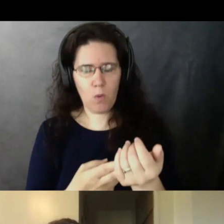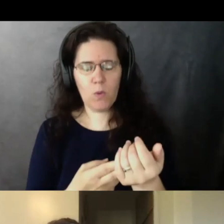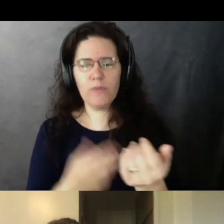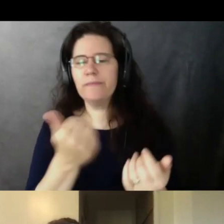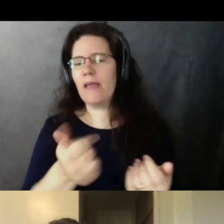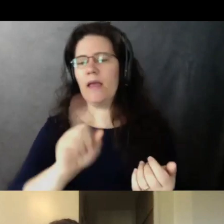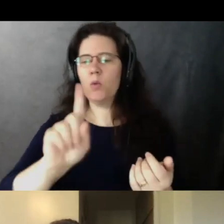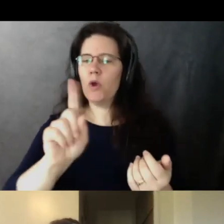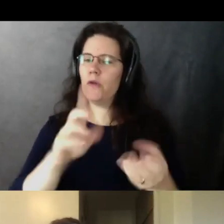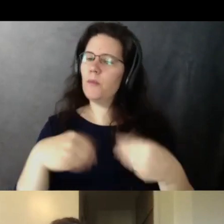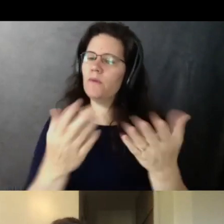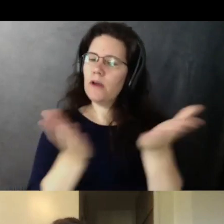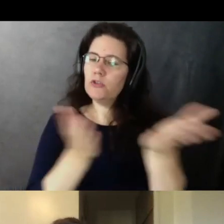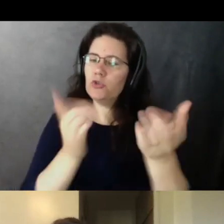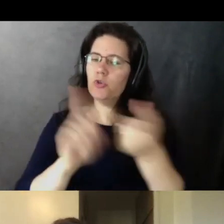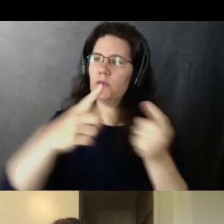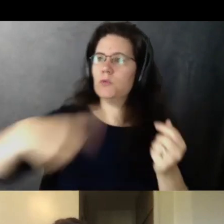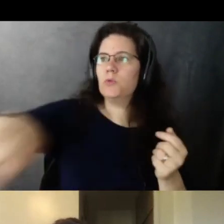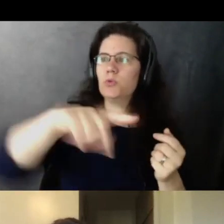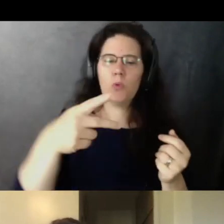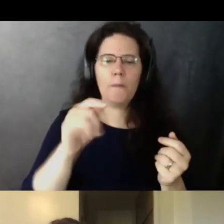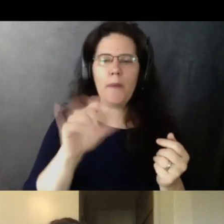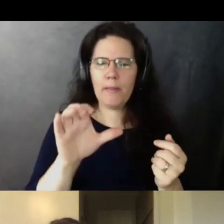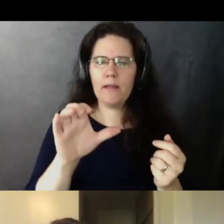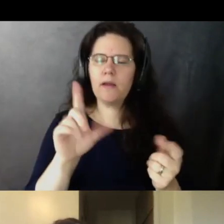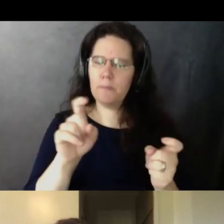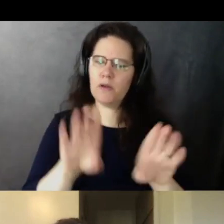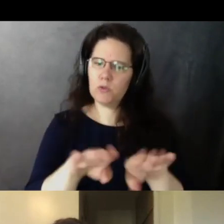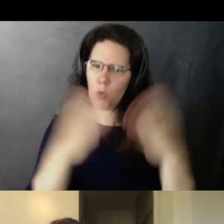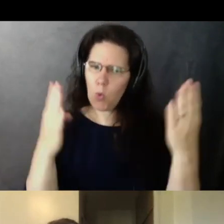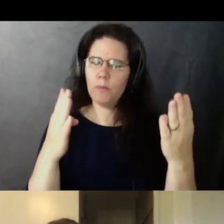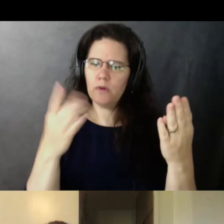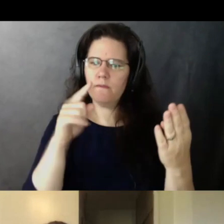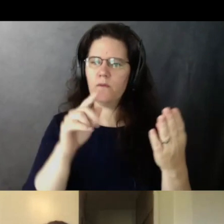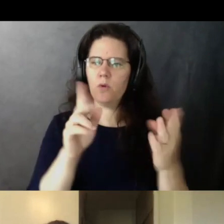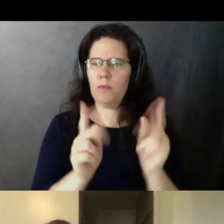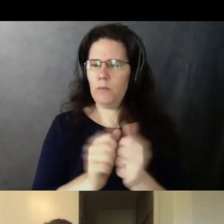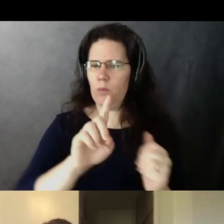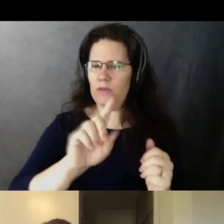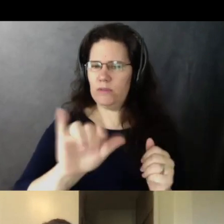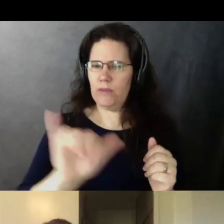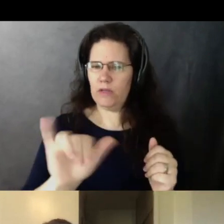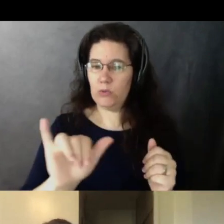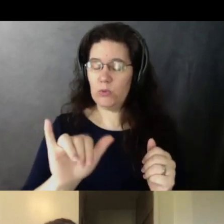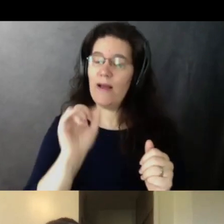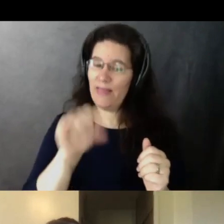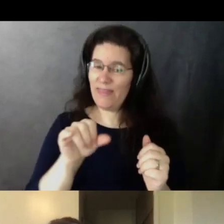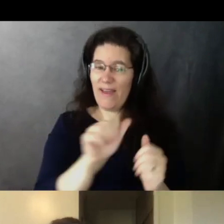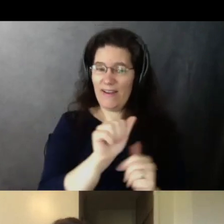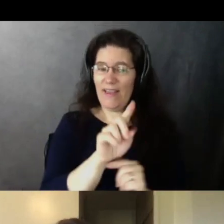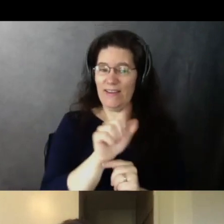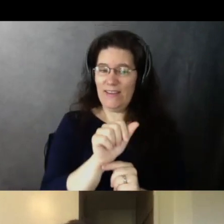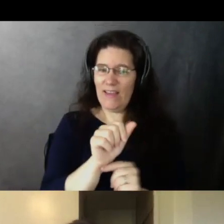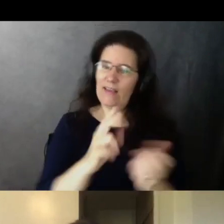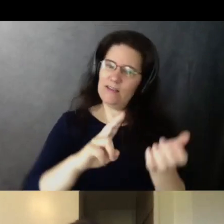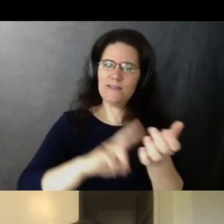services to the general public. And as I mentioned, it was signed in 1990, July